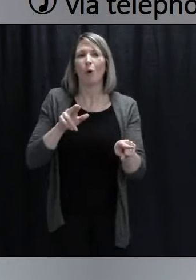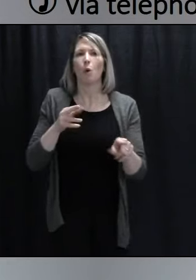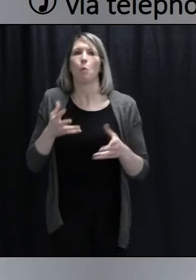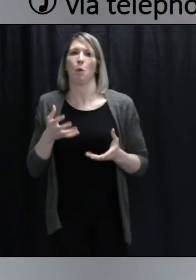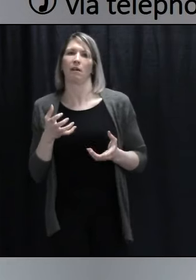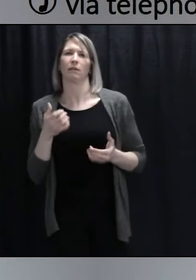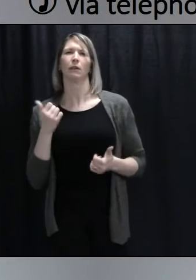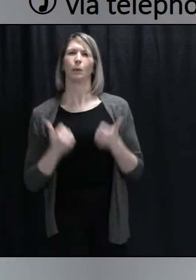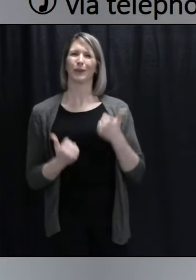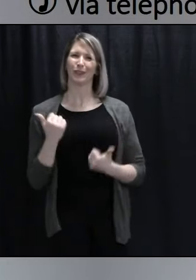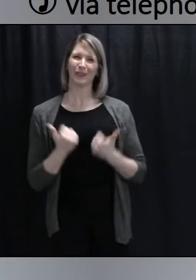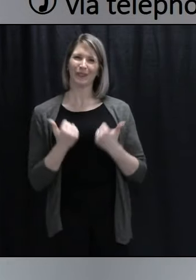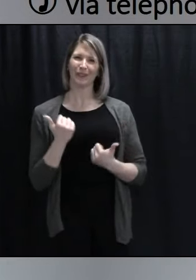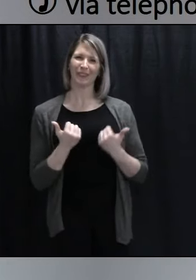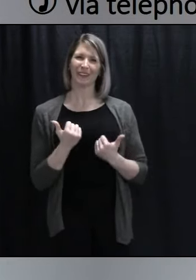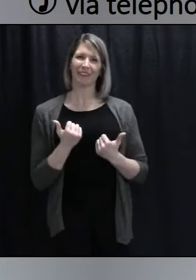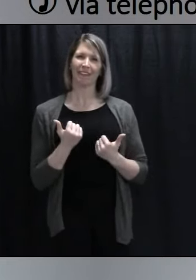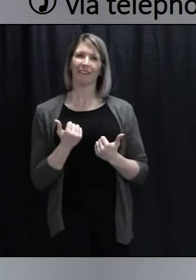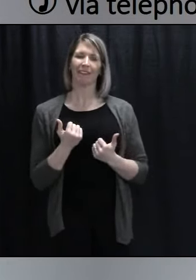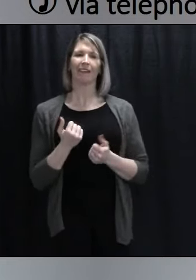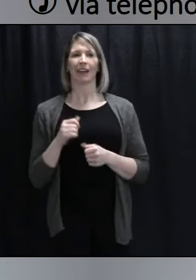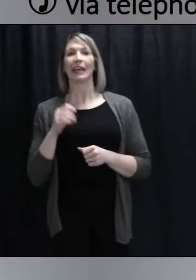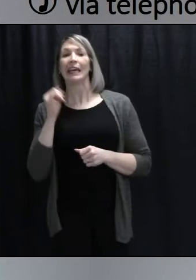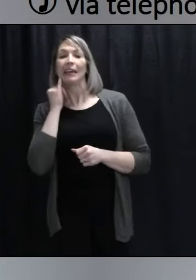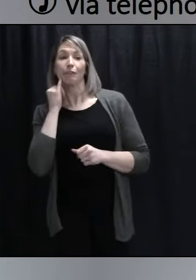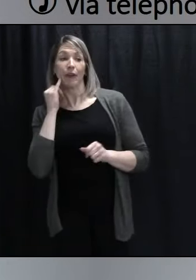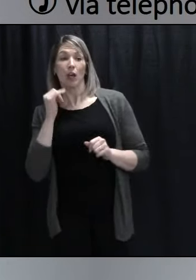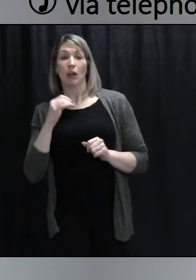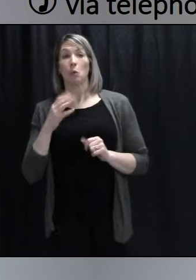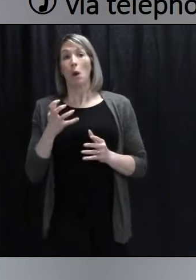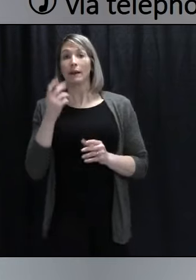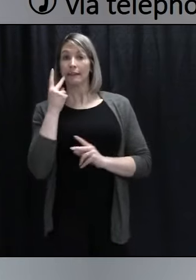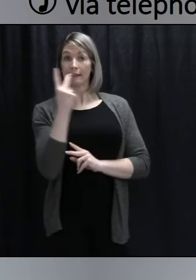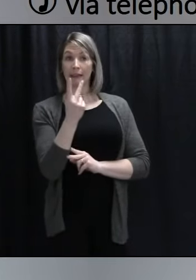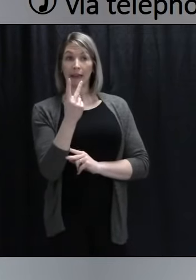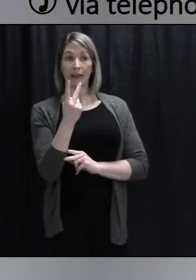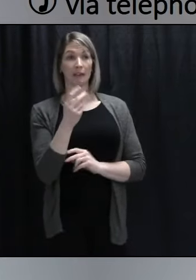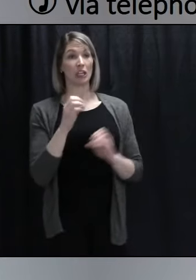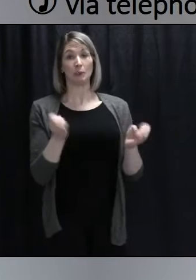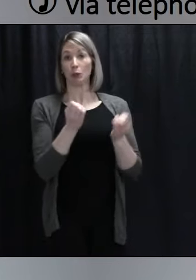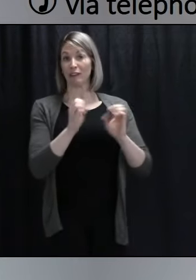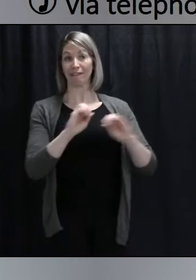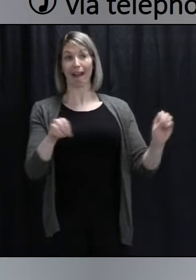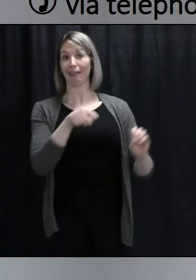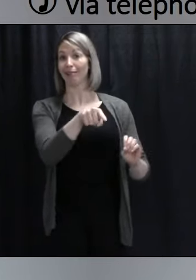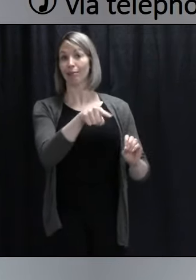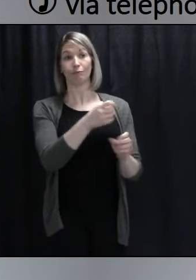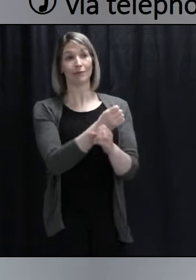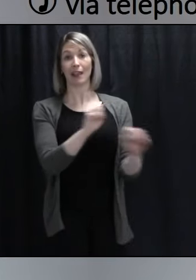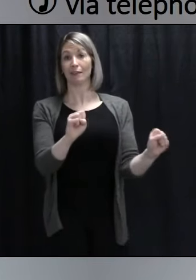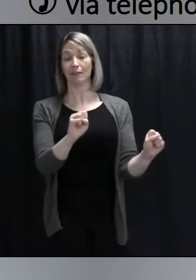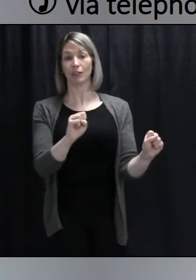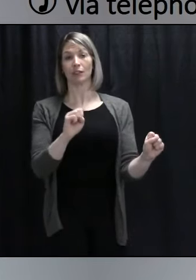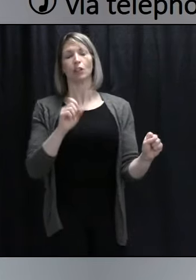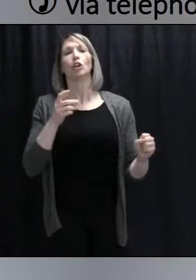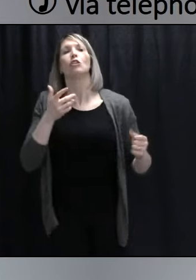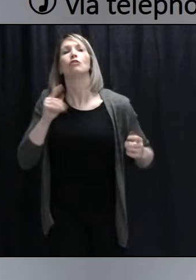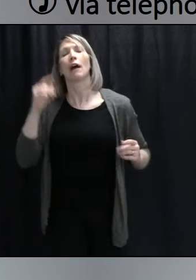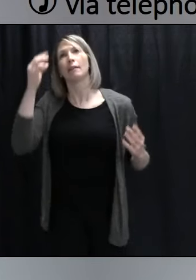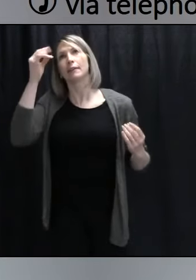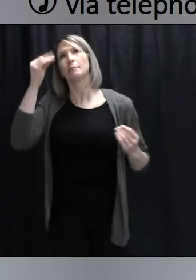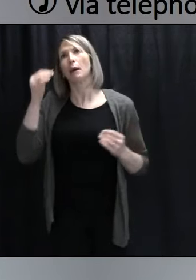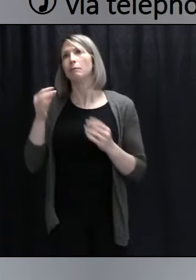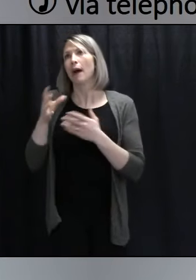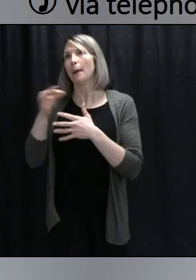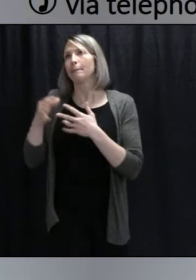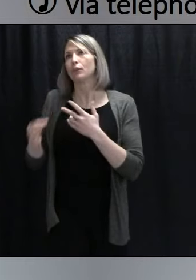of the social apps that we see that would allow connectivity? Quite frankly, if you look at some of the